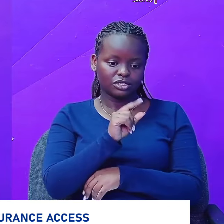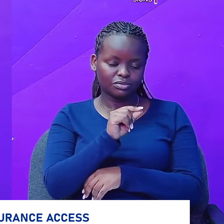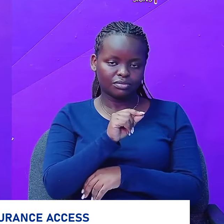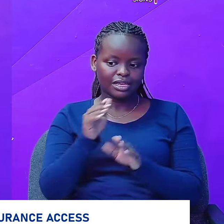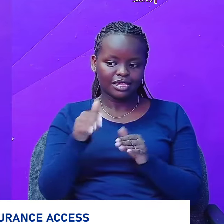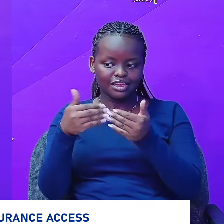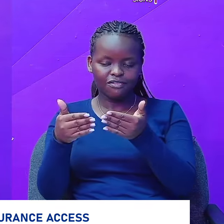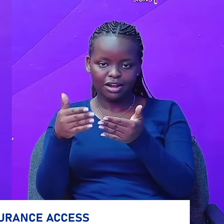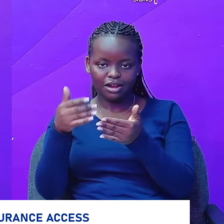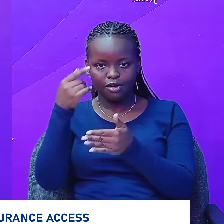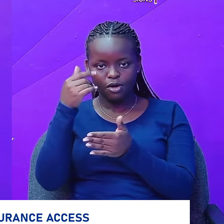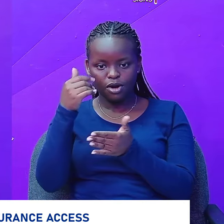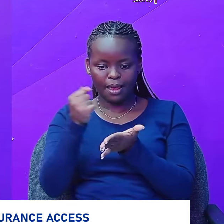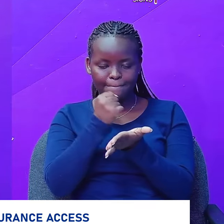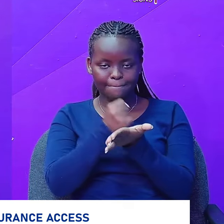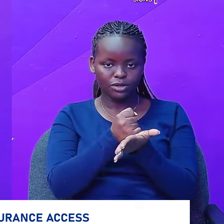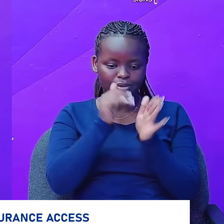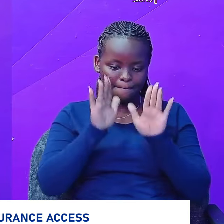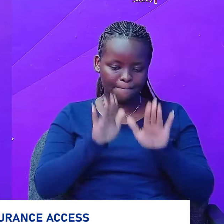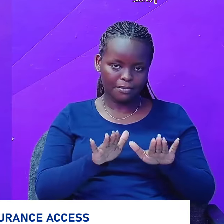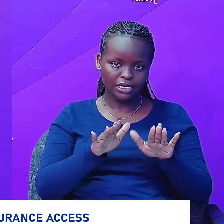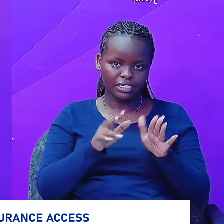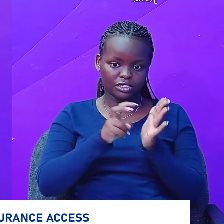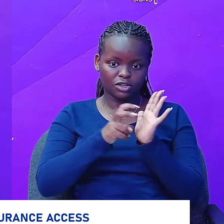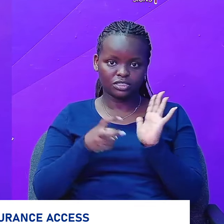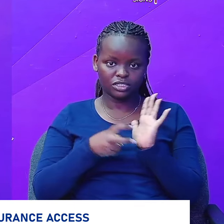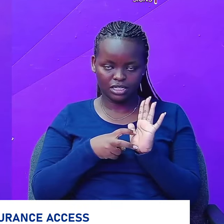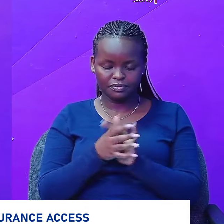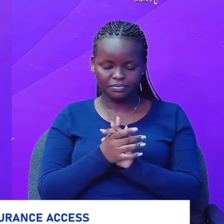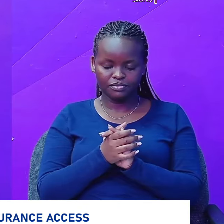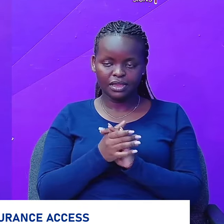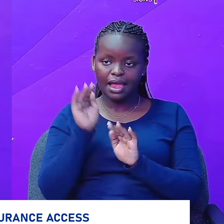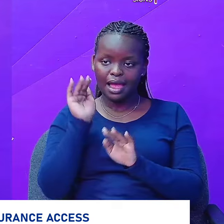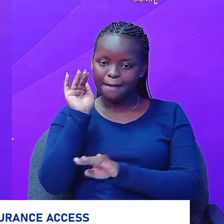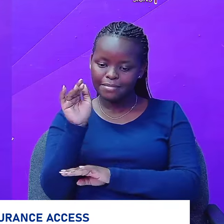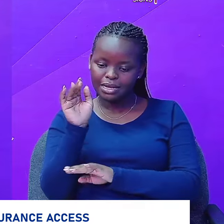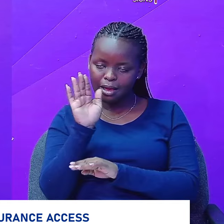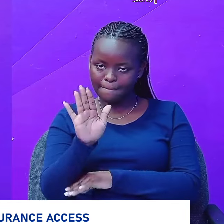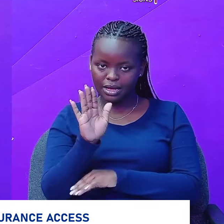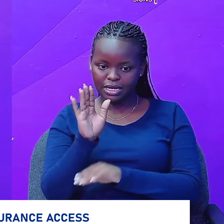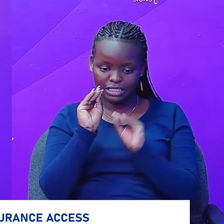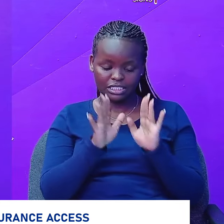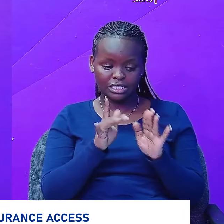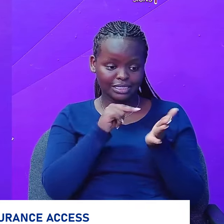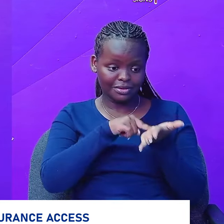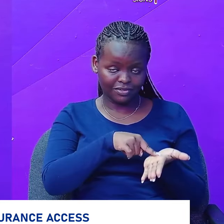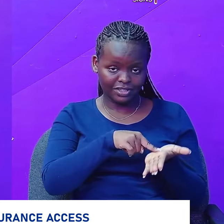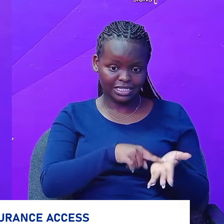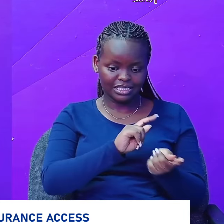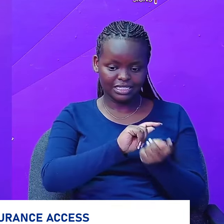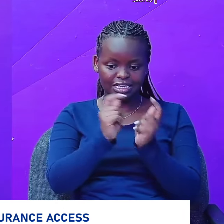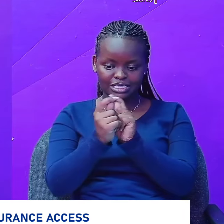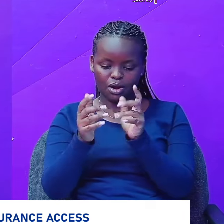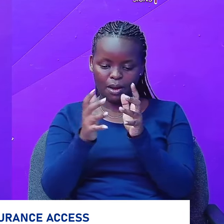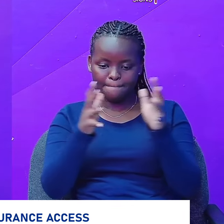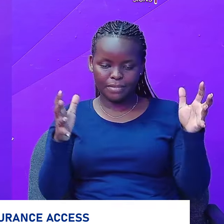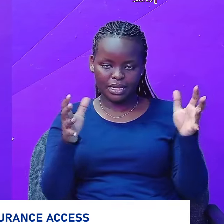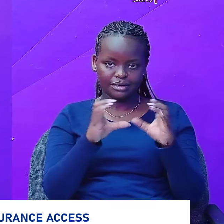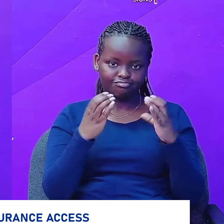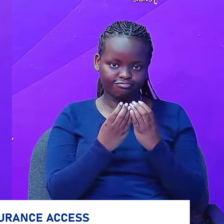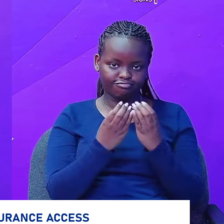employees on permanent contracts. In their appeal, the teachers emphasized that the transitioning this large cohort to